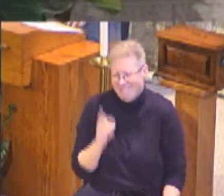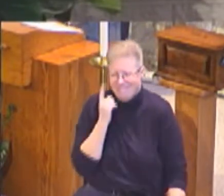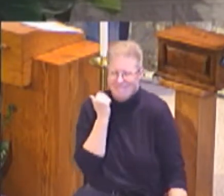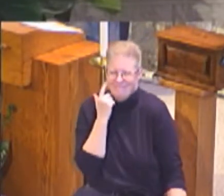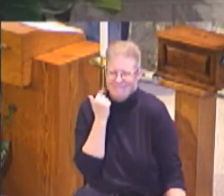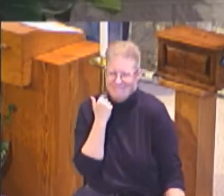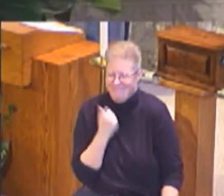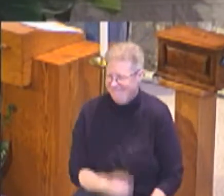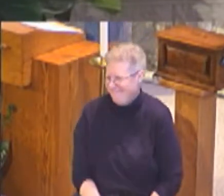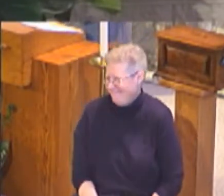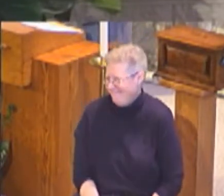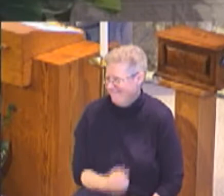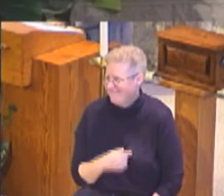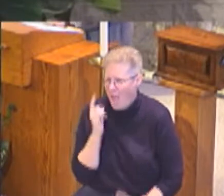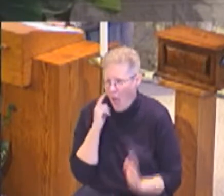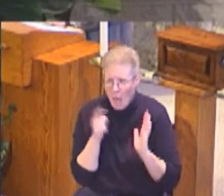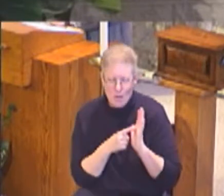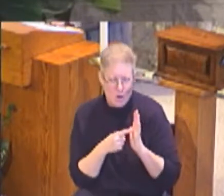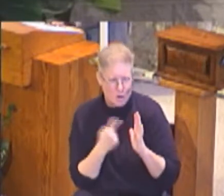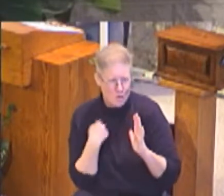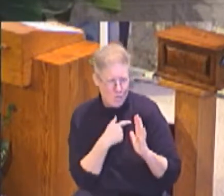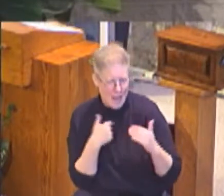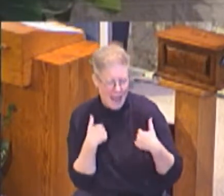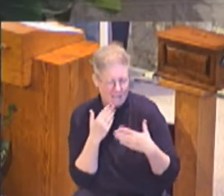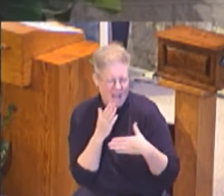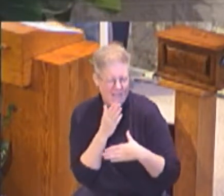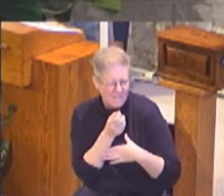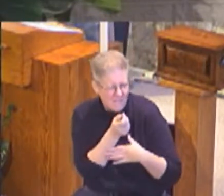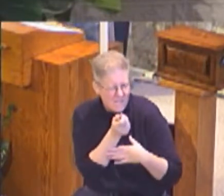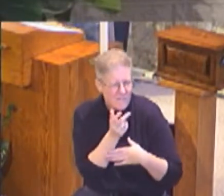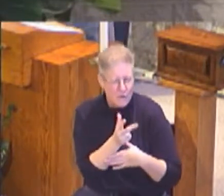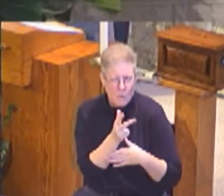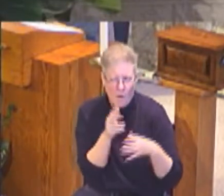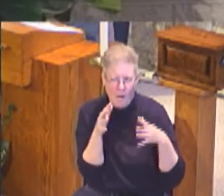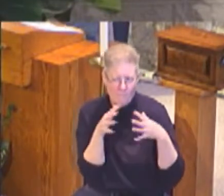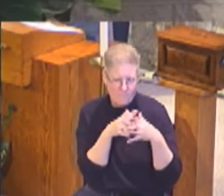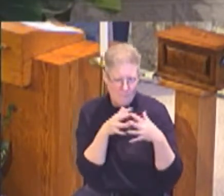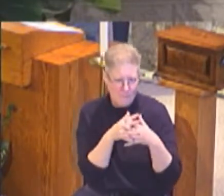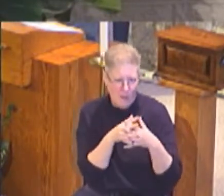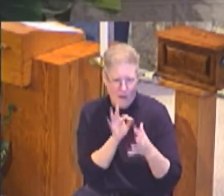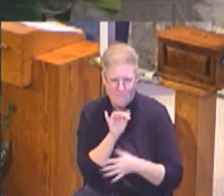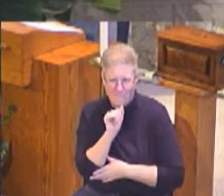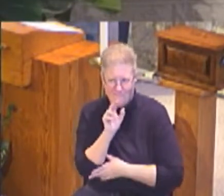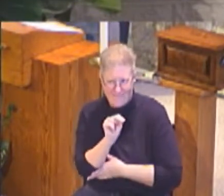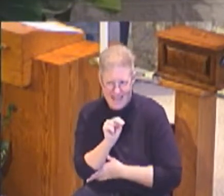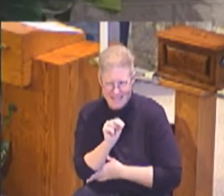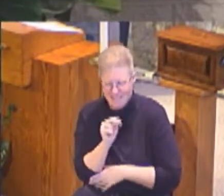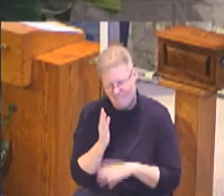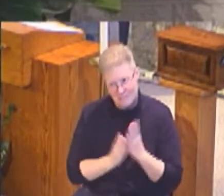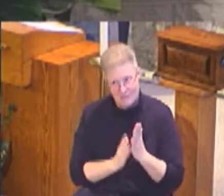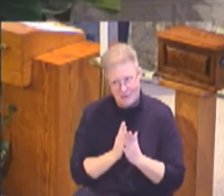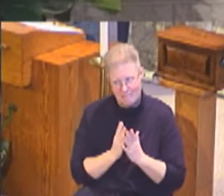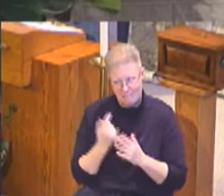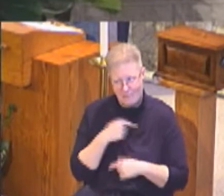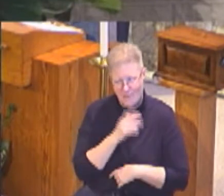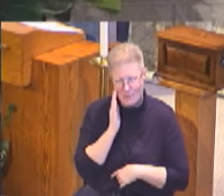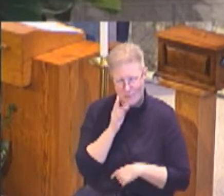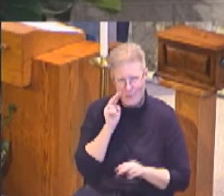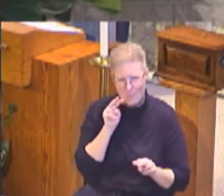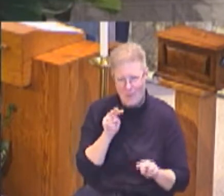I see we have some football fans here in the crowd. And some of us will be watching this afternoon.